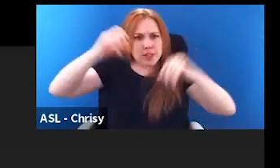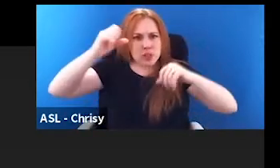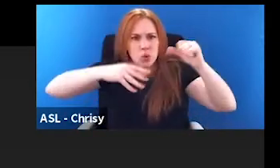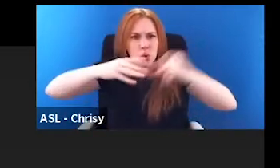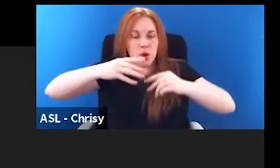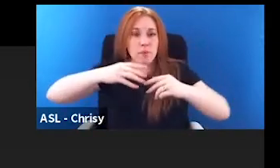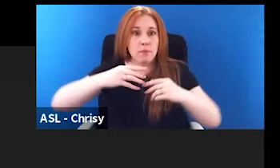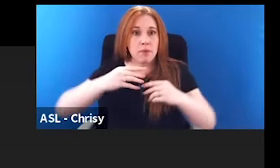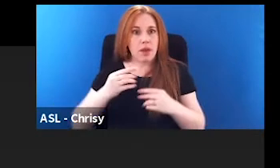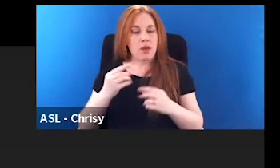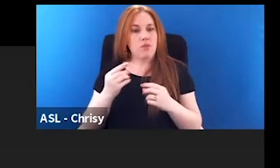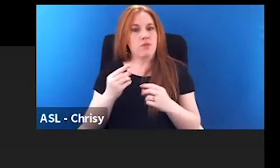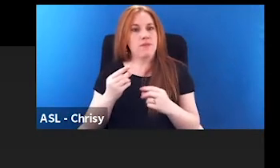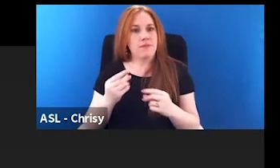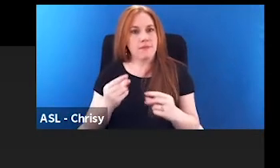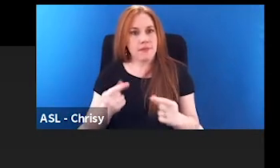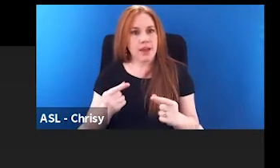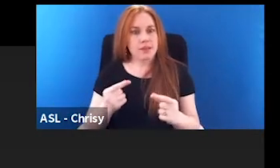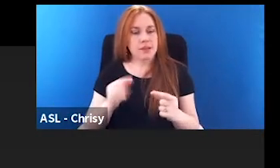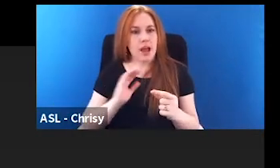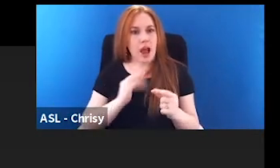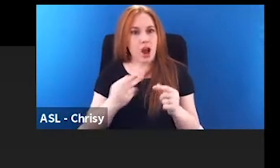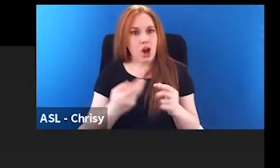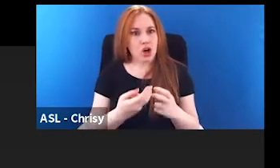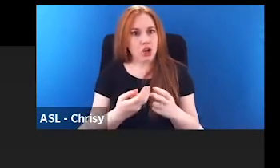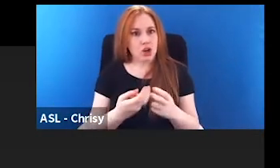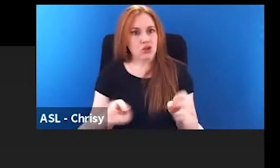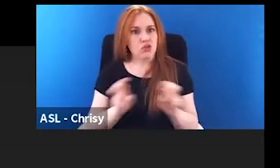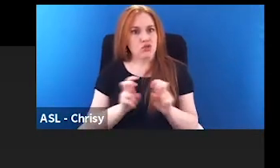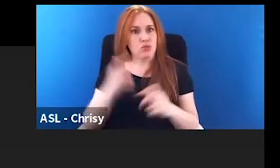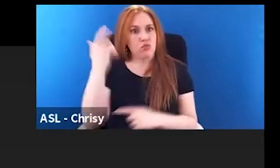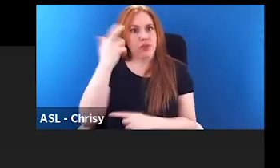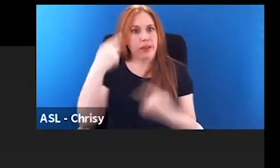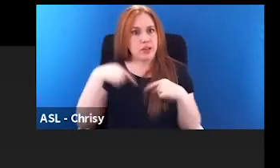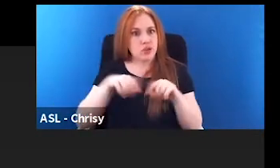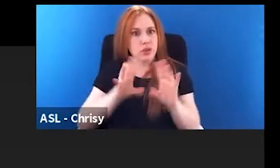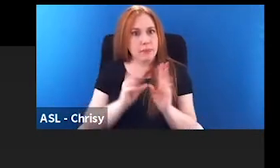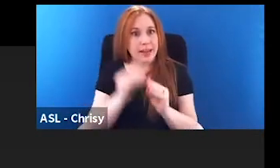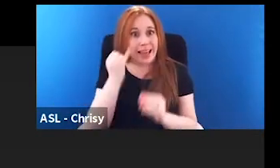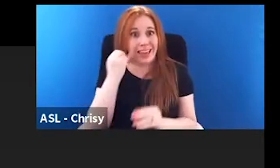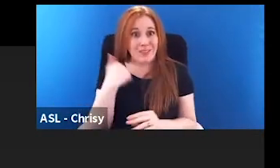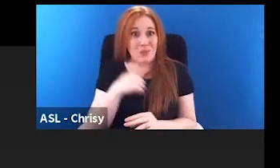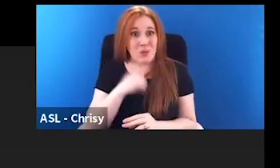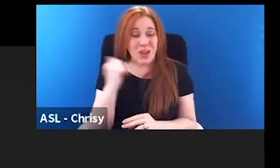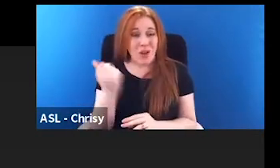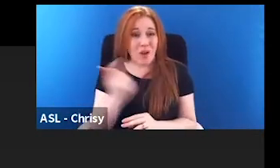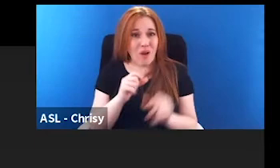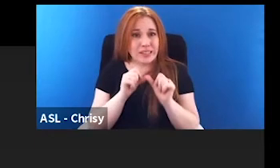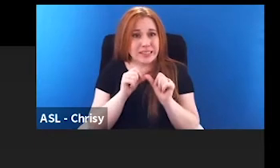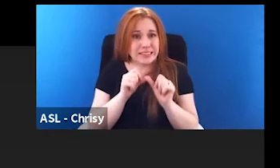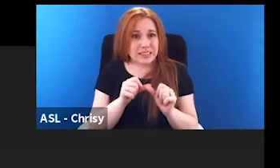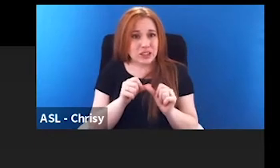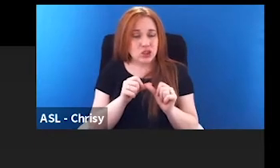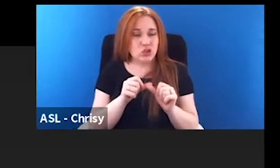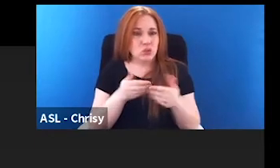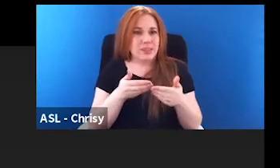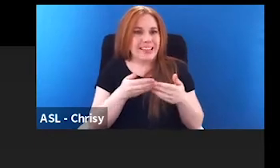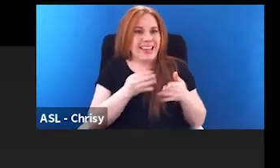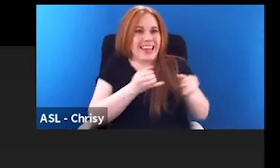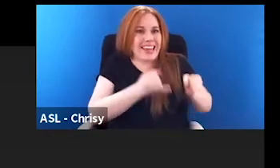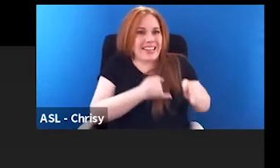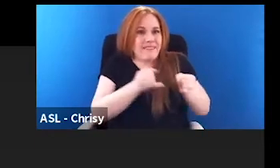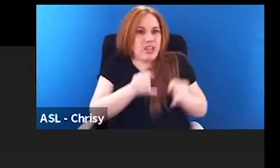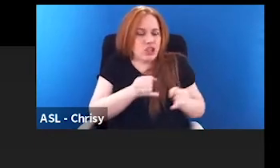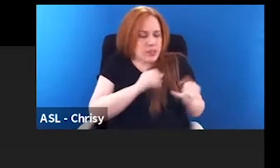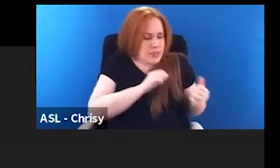very quickly, what I think the group realized in the meeting was, if we all continue to try to attack this separately, we are not